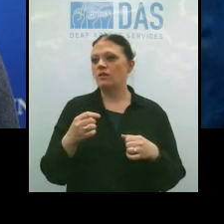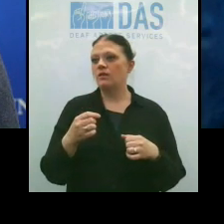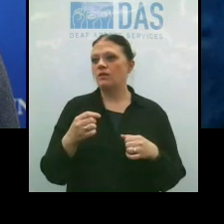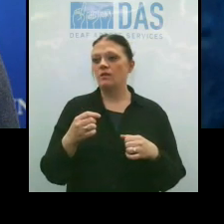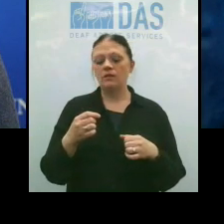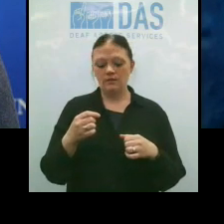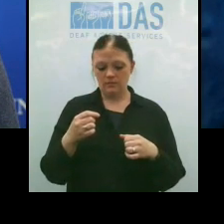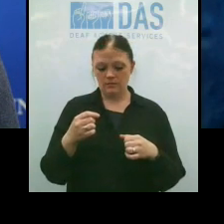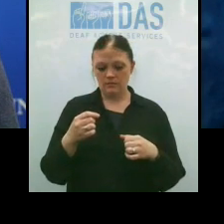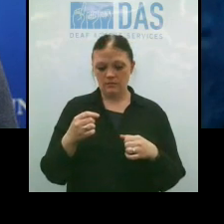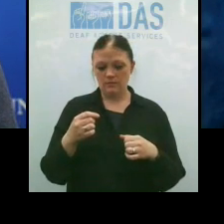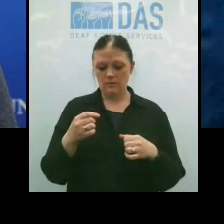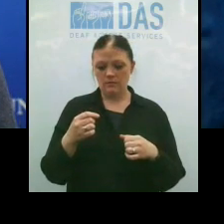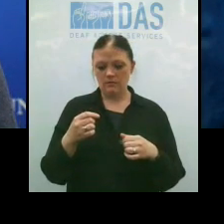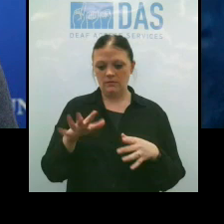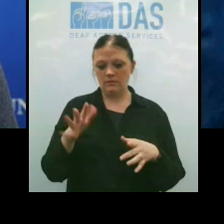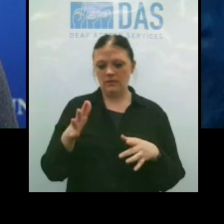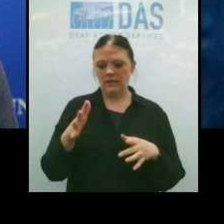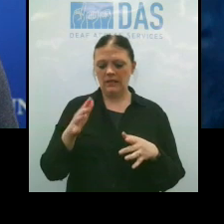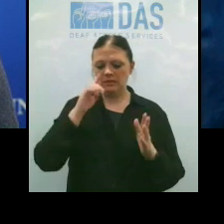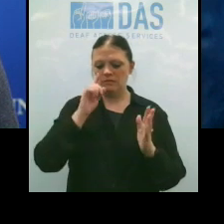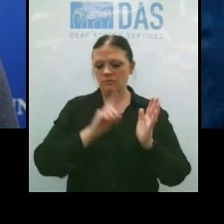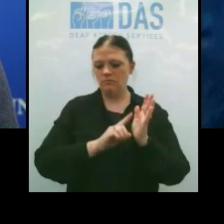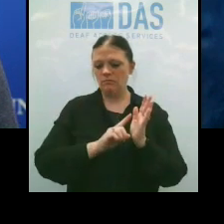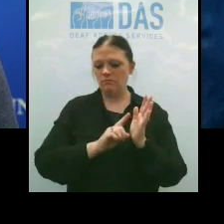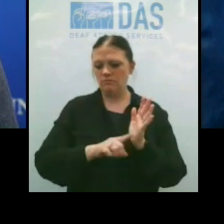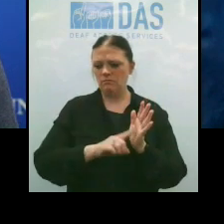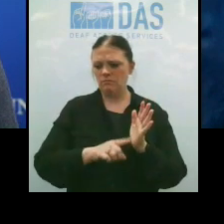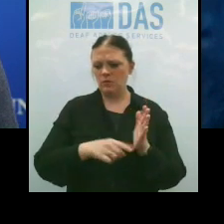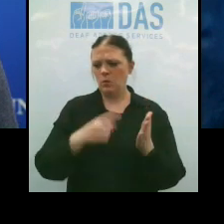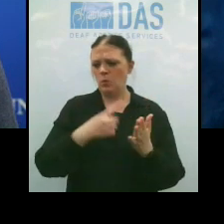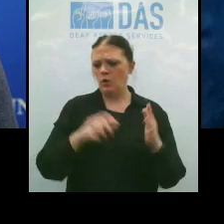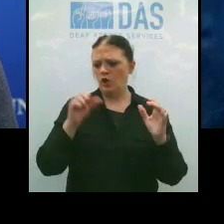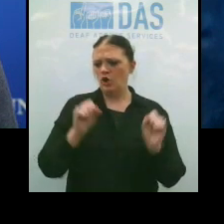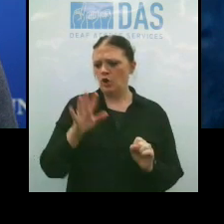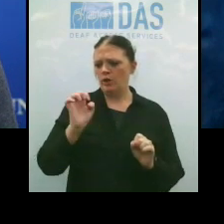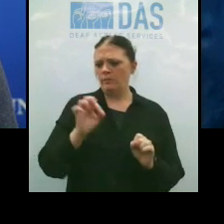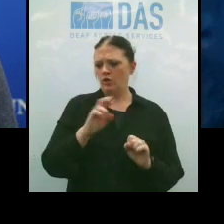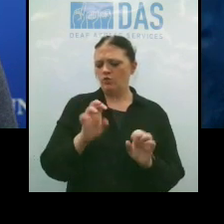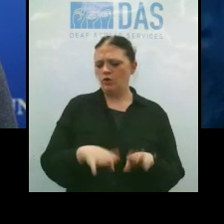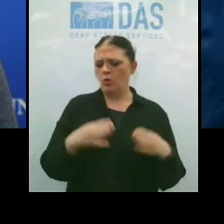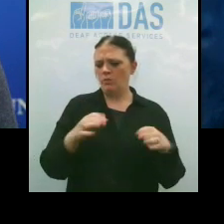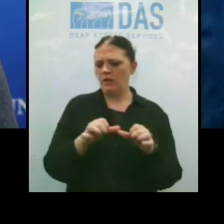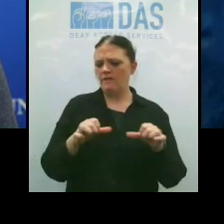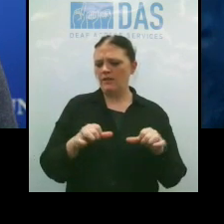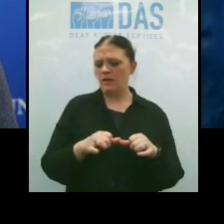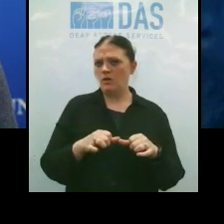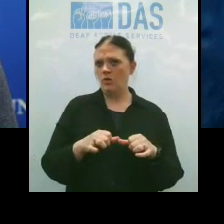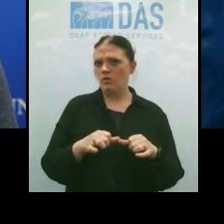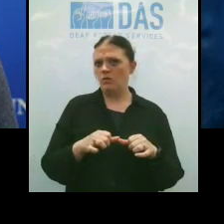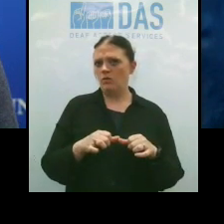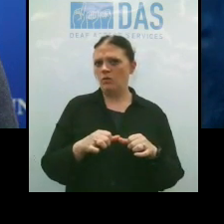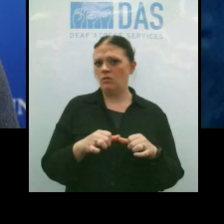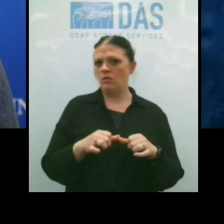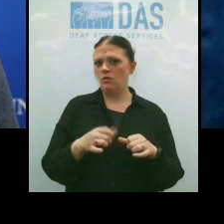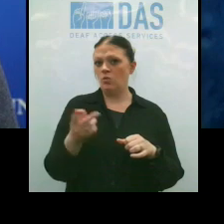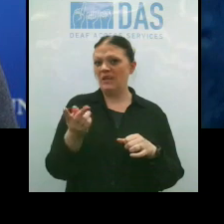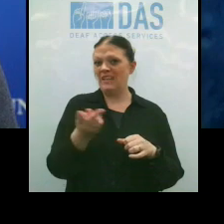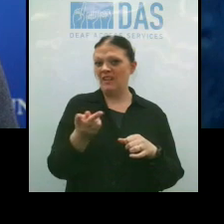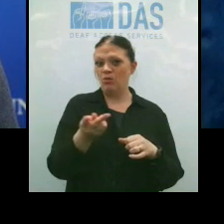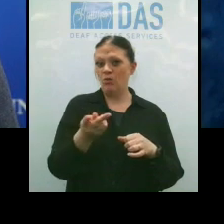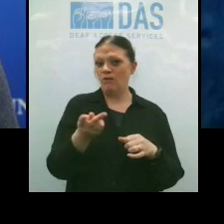And this is kind of taking a look ahead at what could be the reopening of the area. Do either of you think that